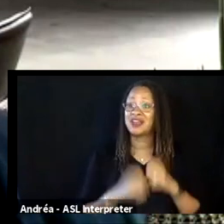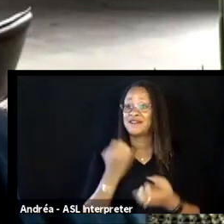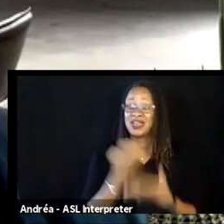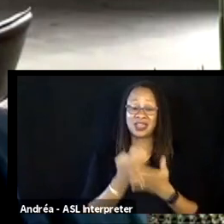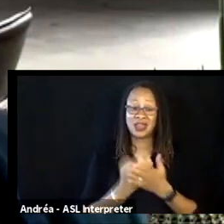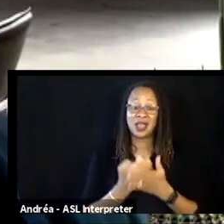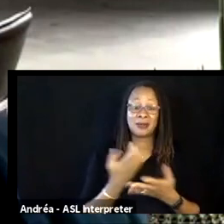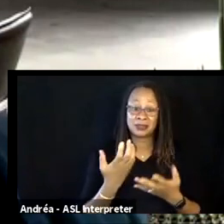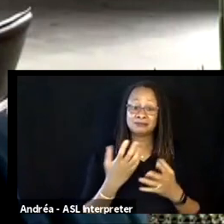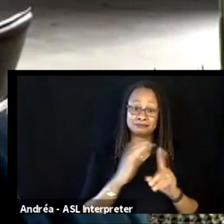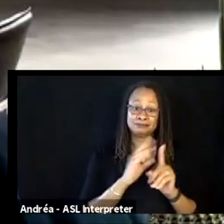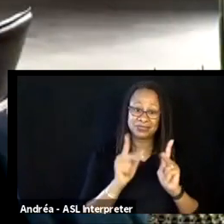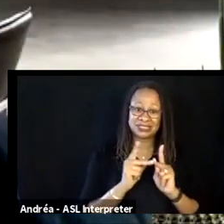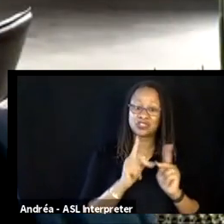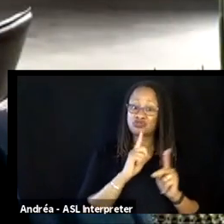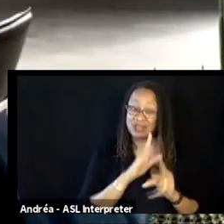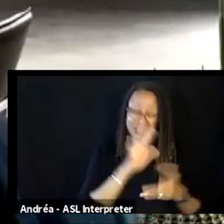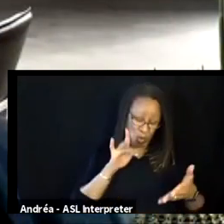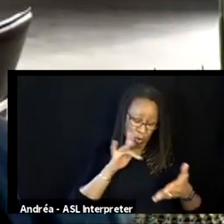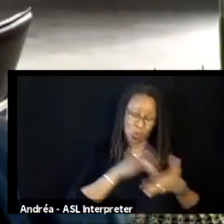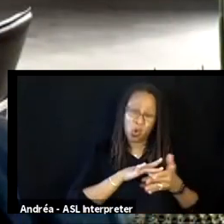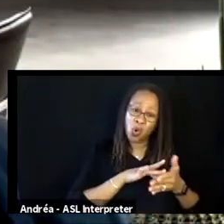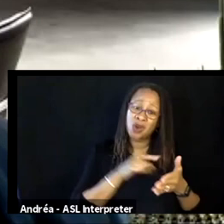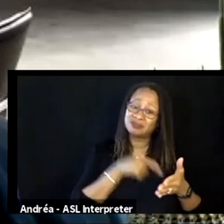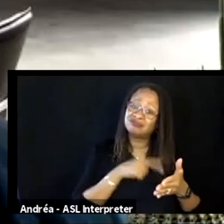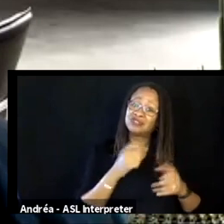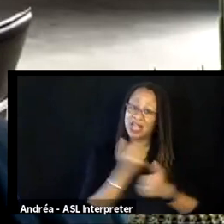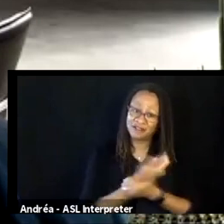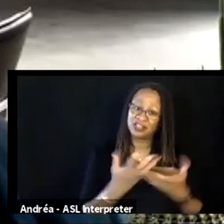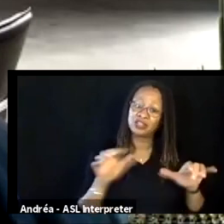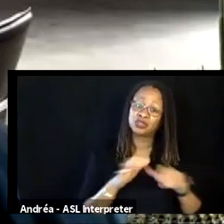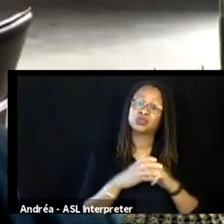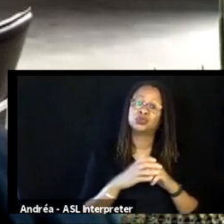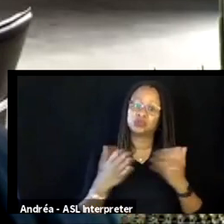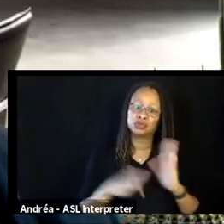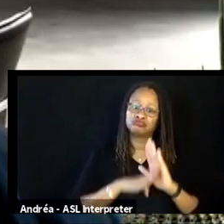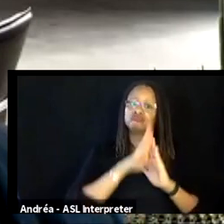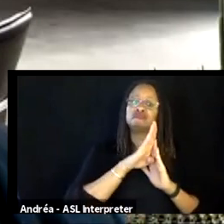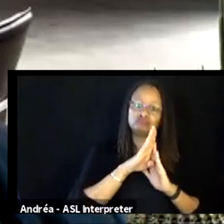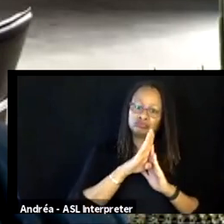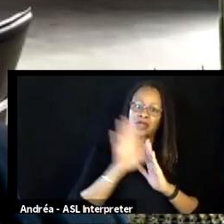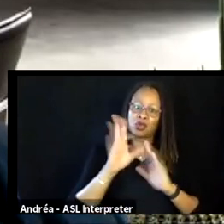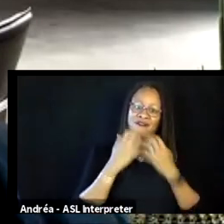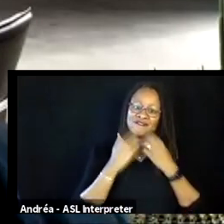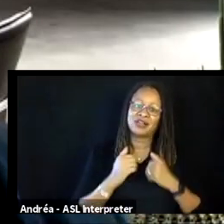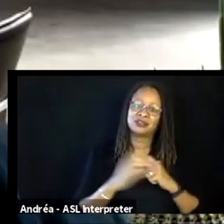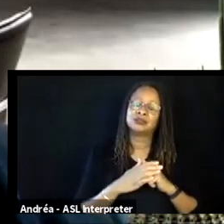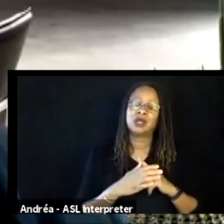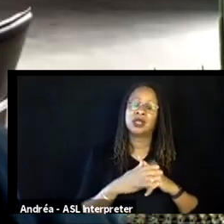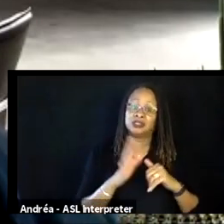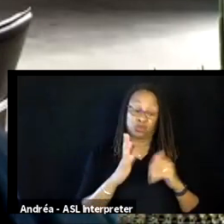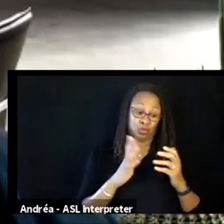that it's core to everything you do for driving value. It is core to your marketplace